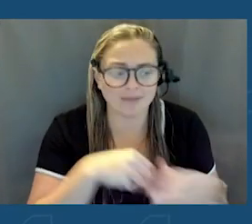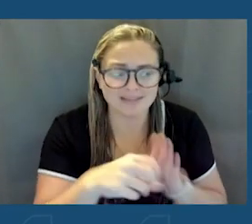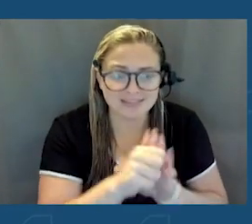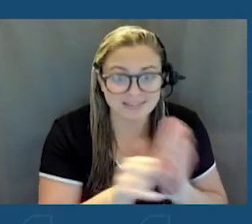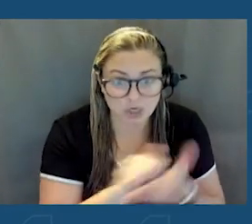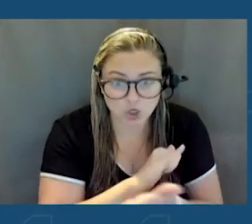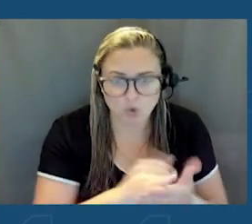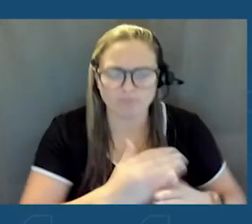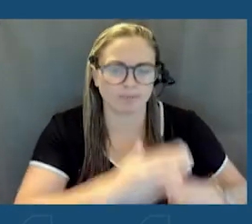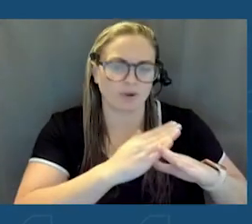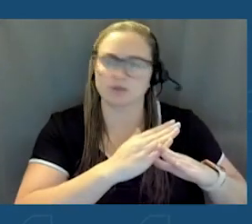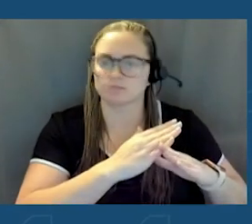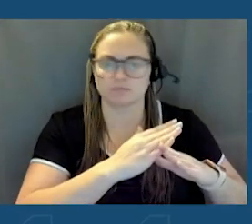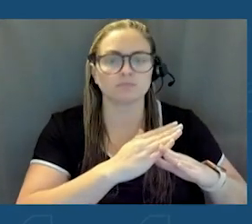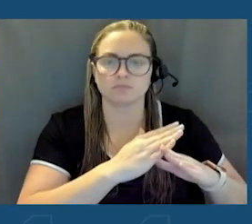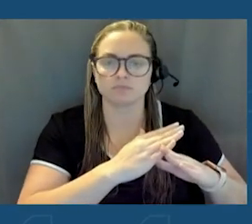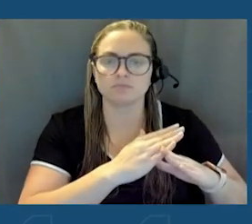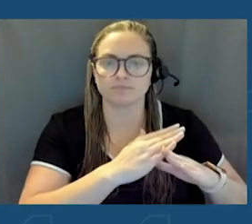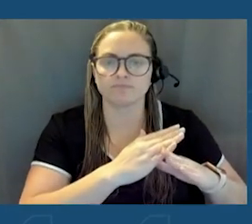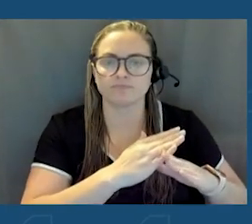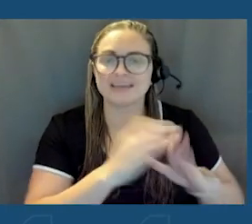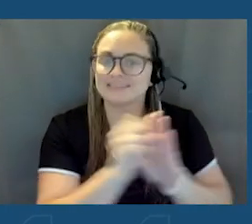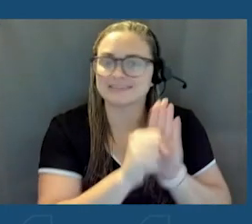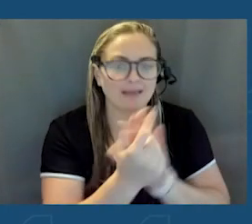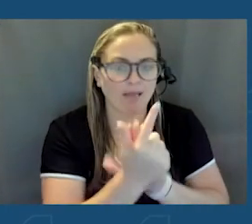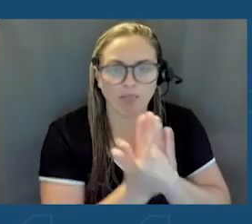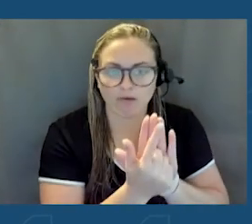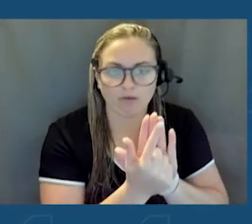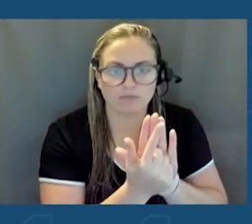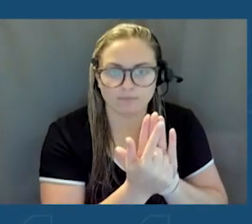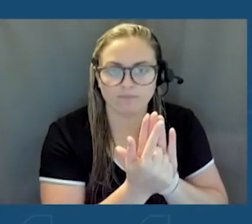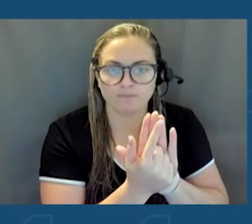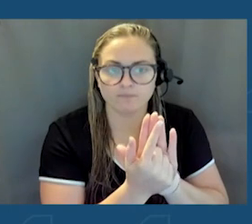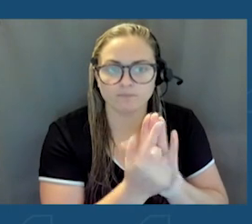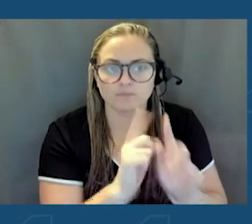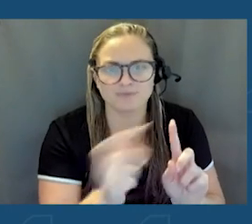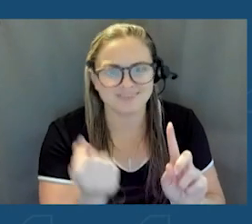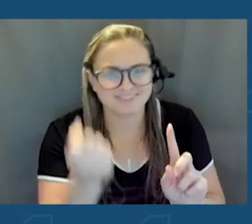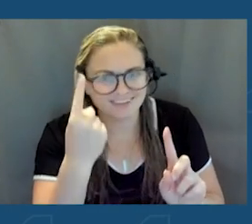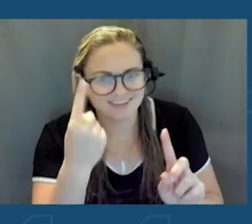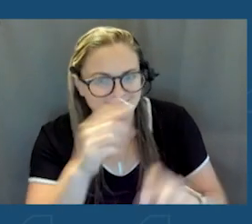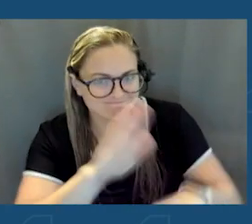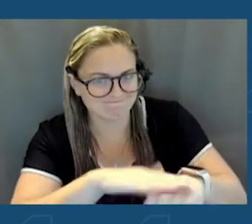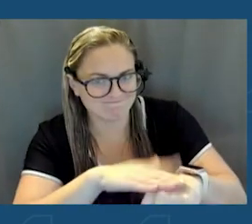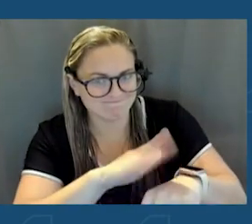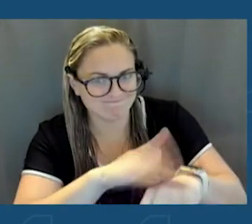This is the law of the state. But I also caution,